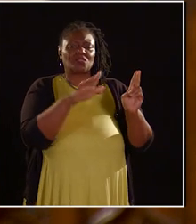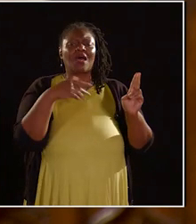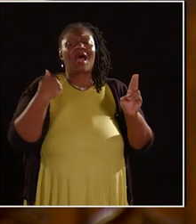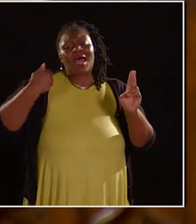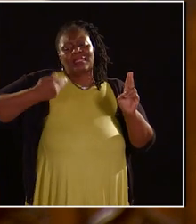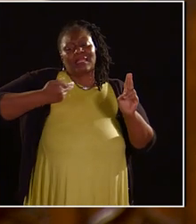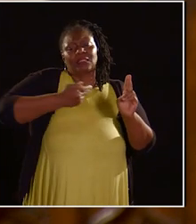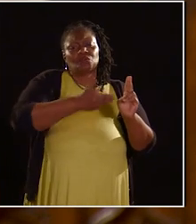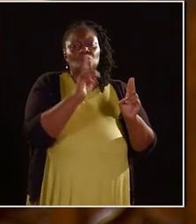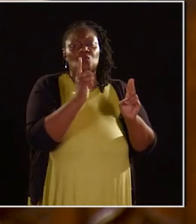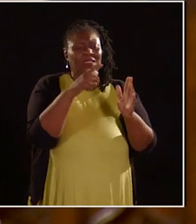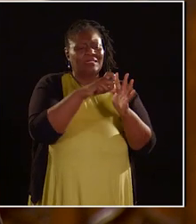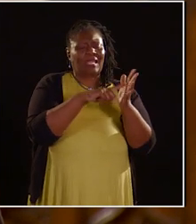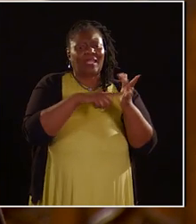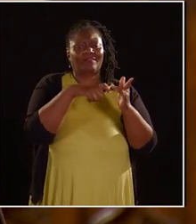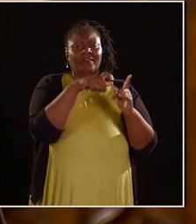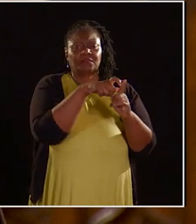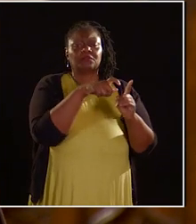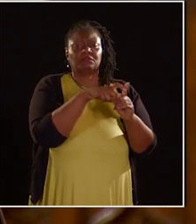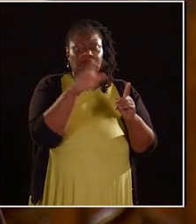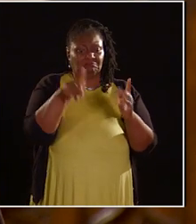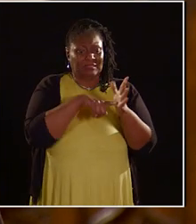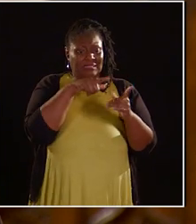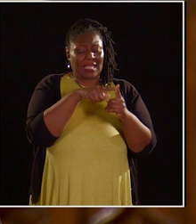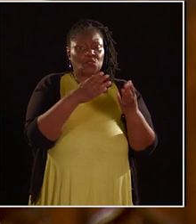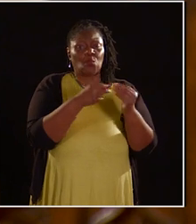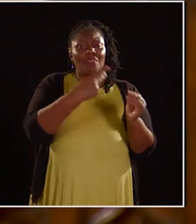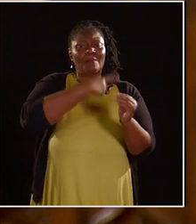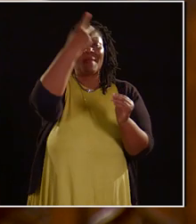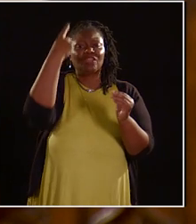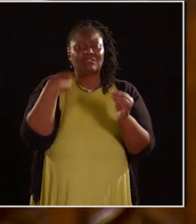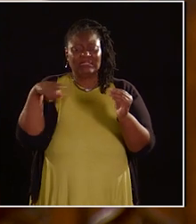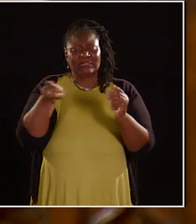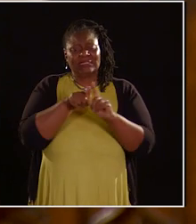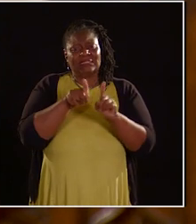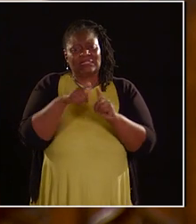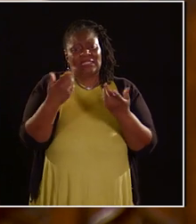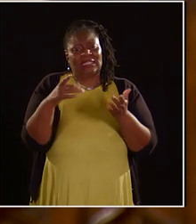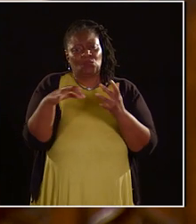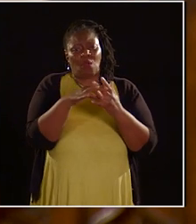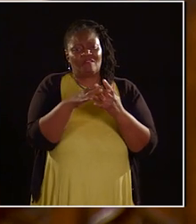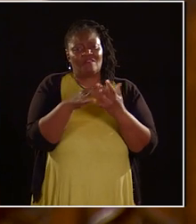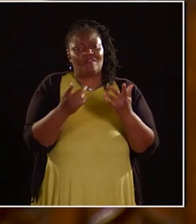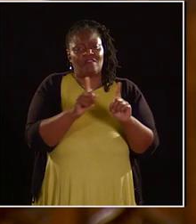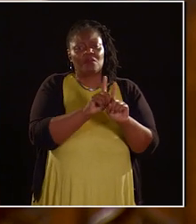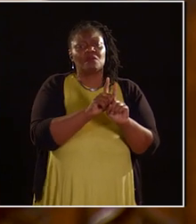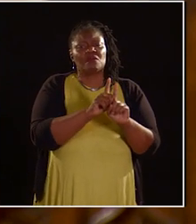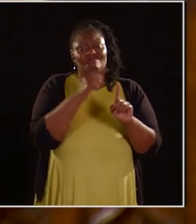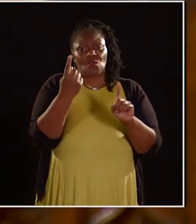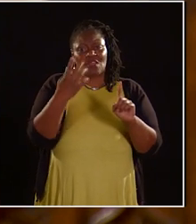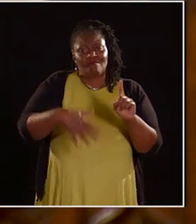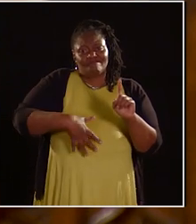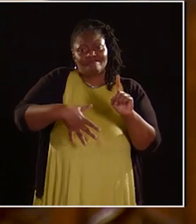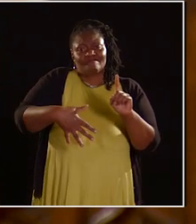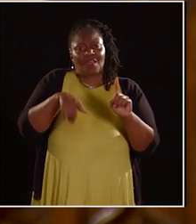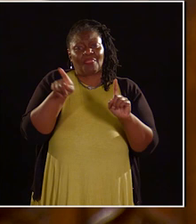and lineage of David, to be taxed with Mary, his espoused wife, being great